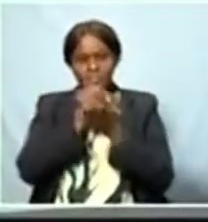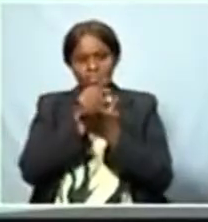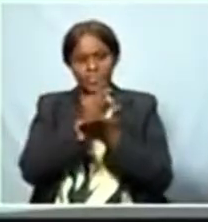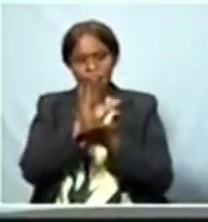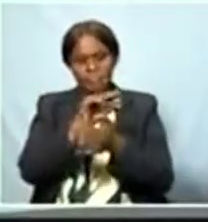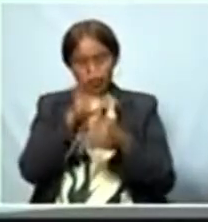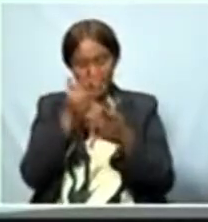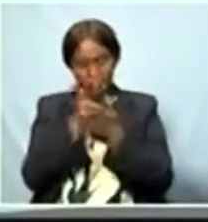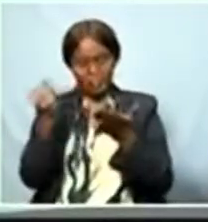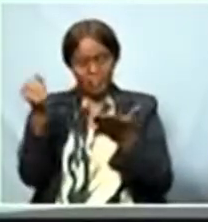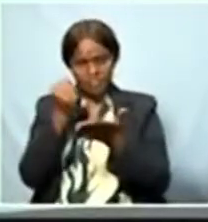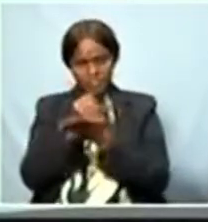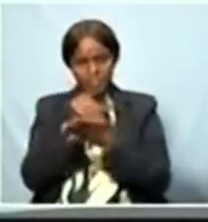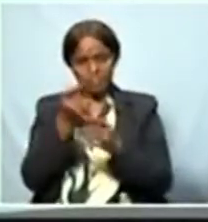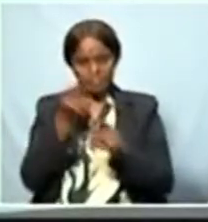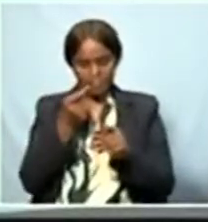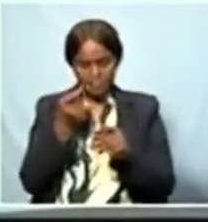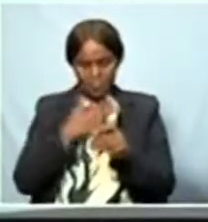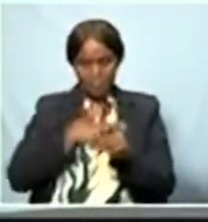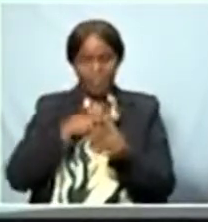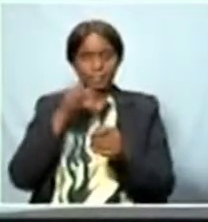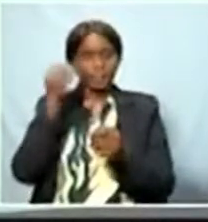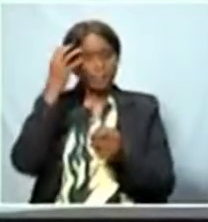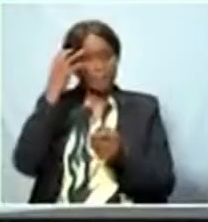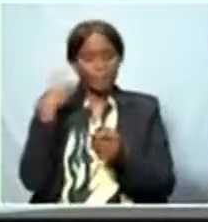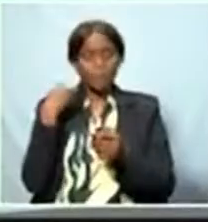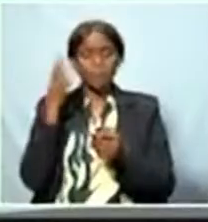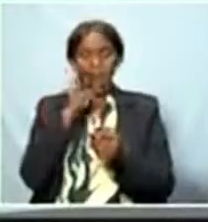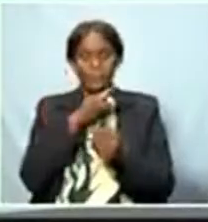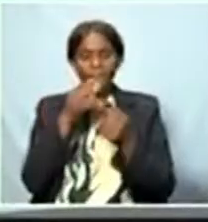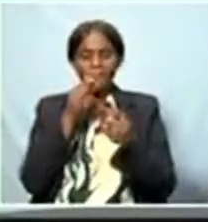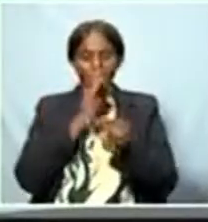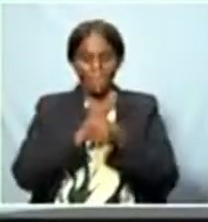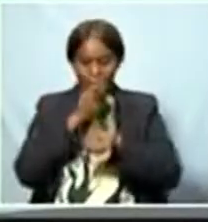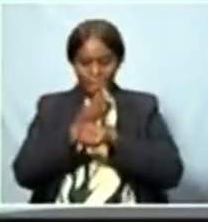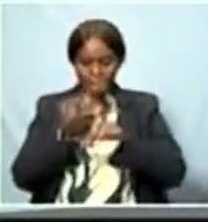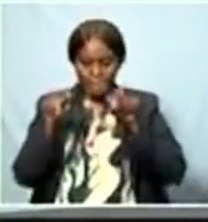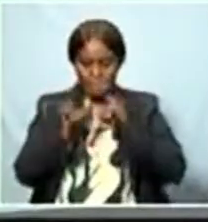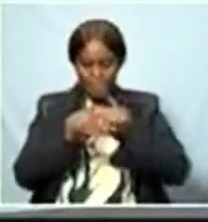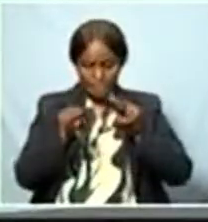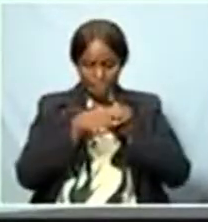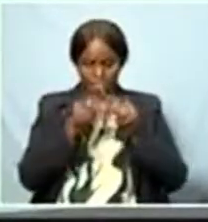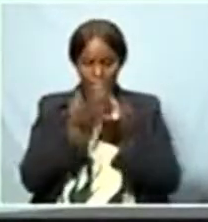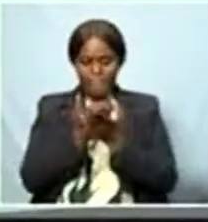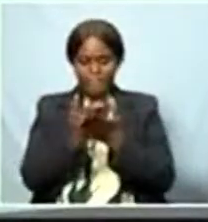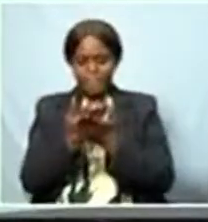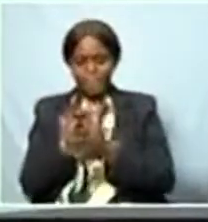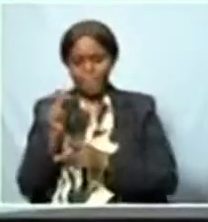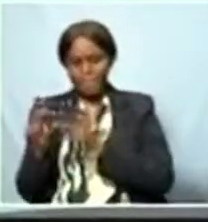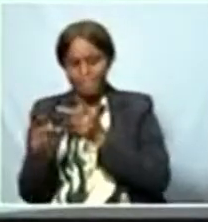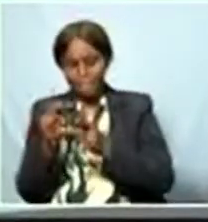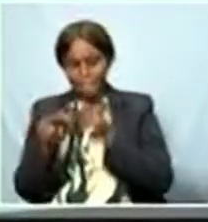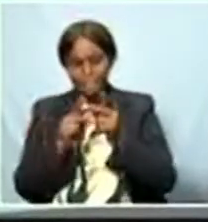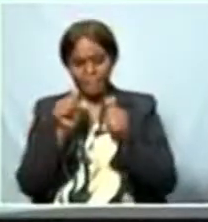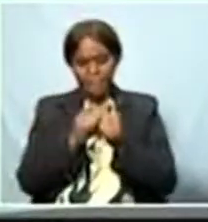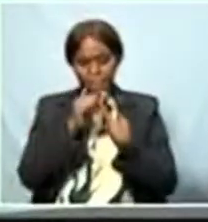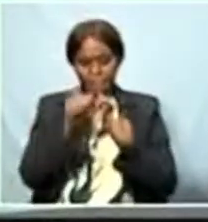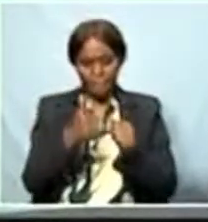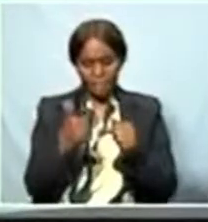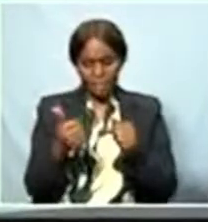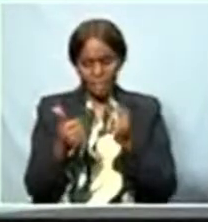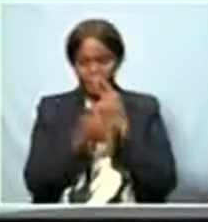all contracted by my office. Following the normal tendering procedures and everything else,